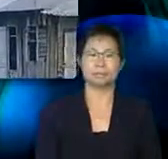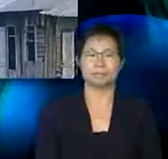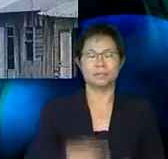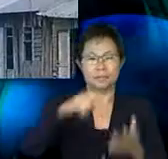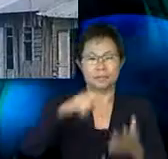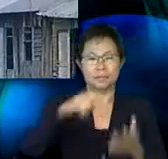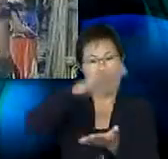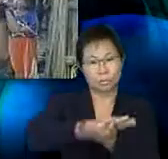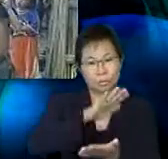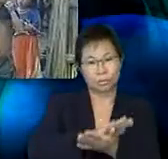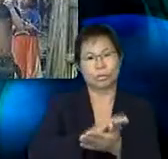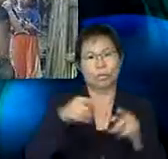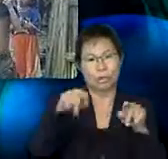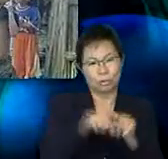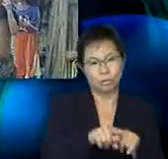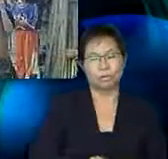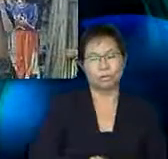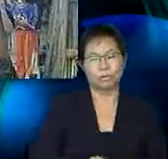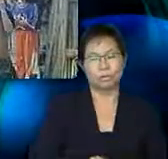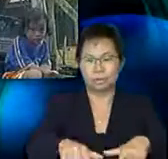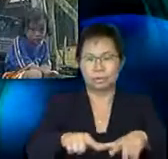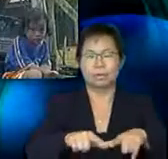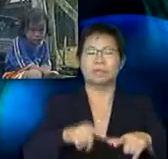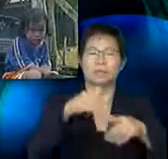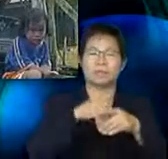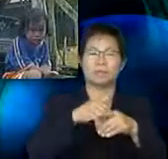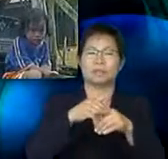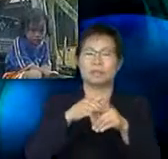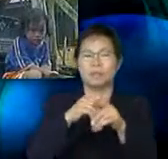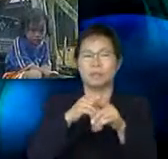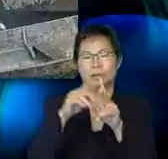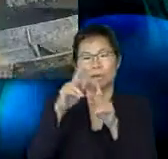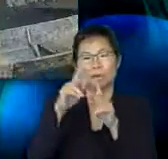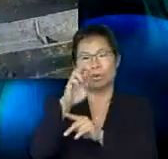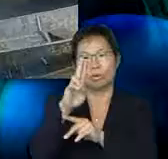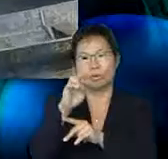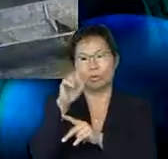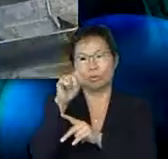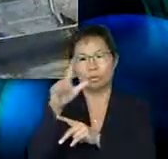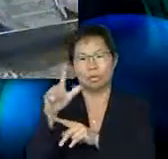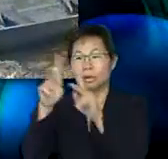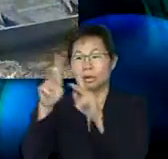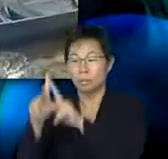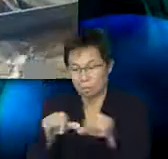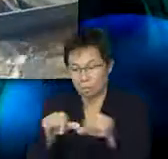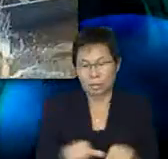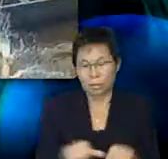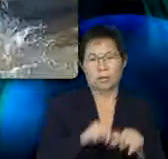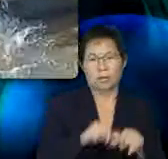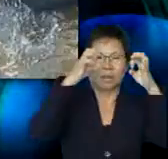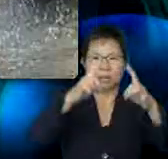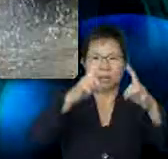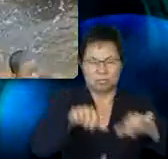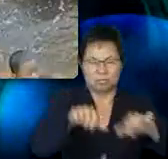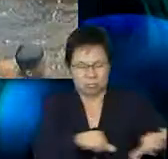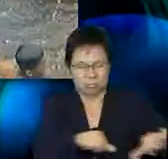This school is also situated in a rural area where the overall academic performance is considerably